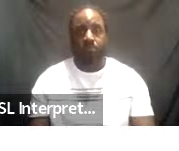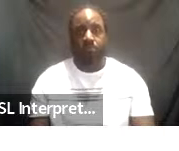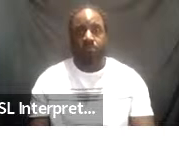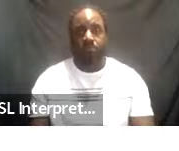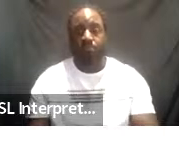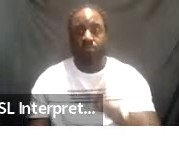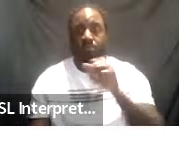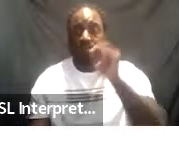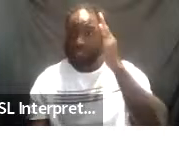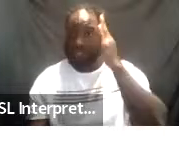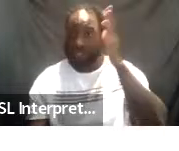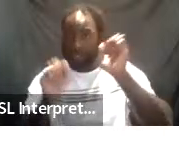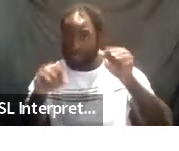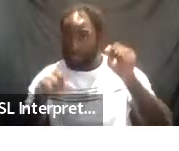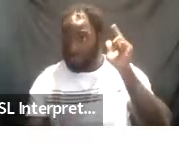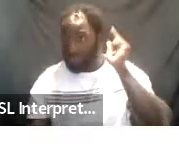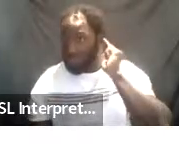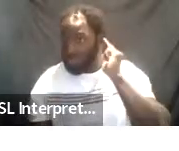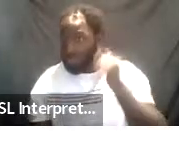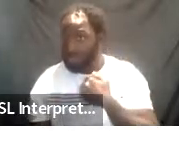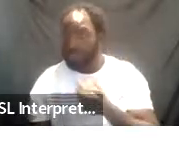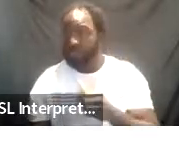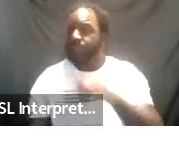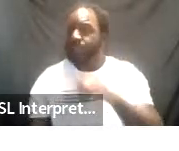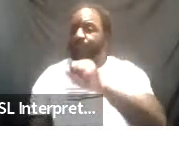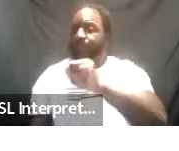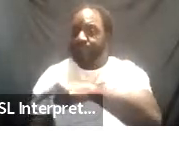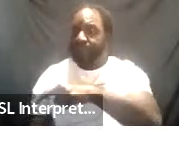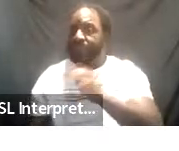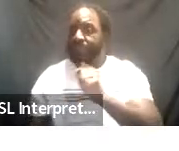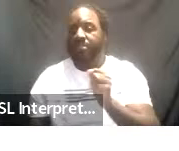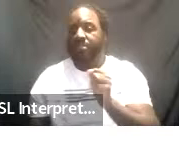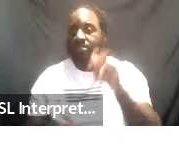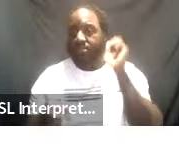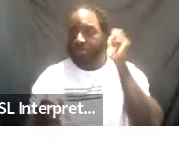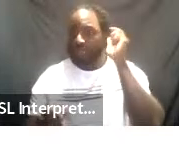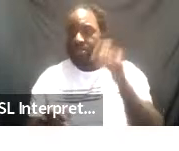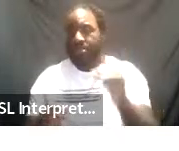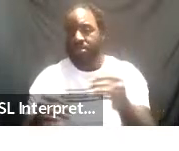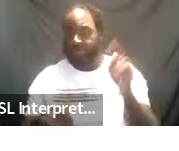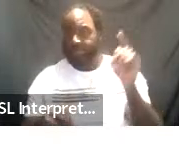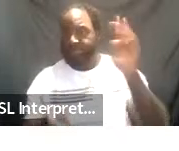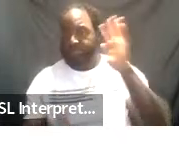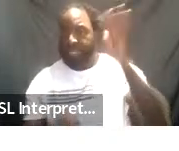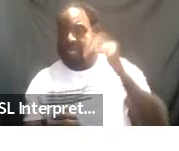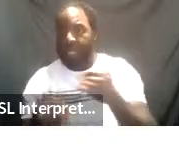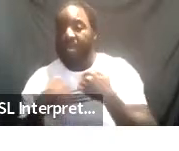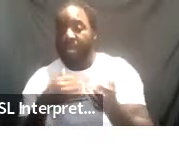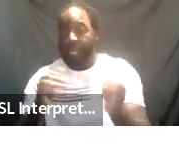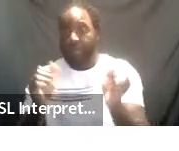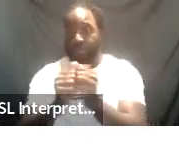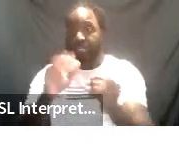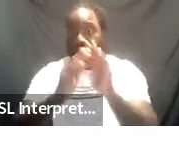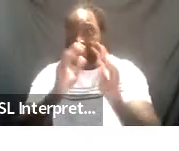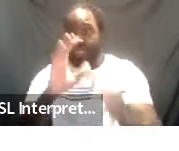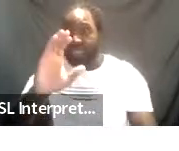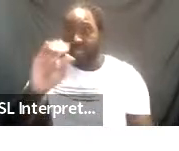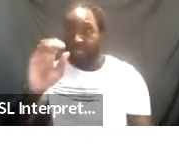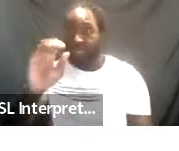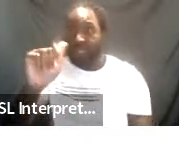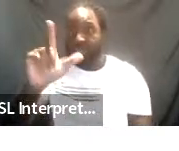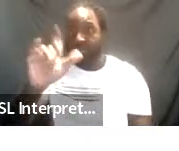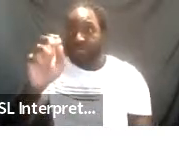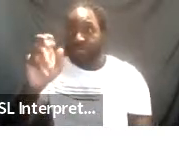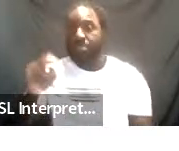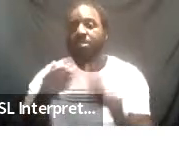Yes, hi, can you hear me? Yes, we can hear you. Yes, hi, Robert Stern with the Morningside Heights Community Coalition. First of all, thank you for putting together